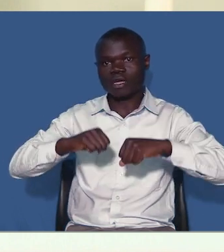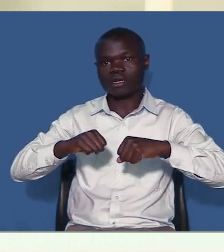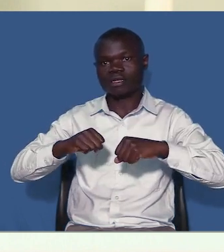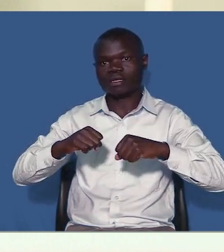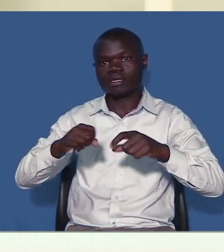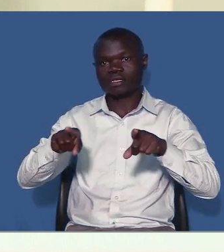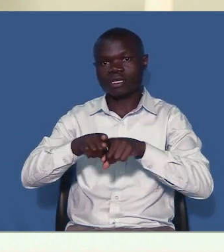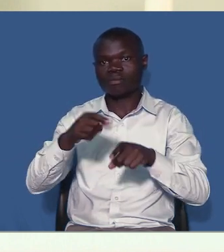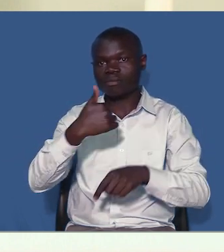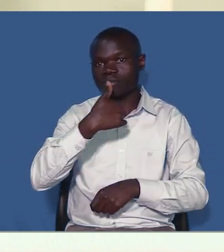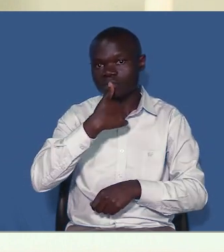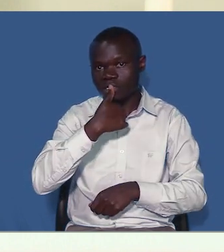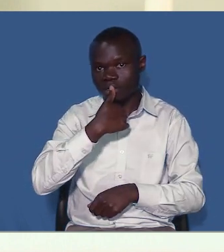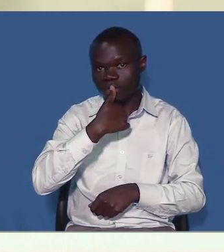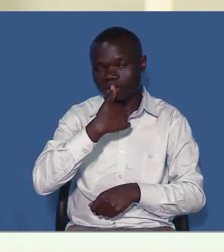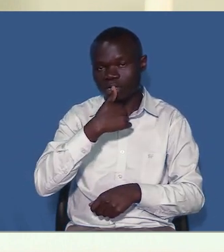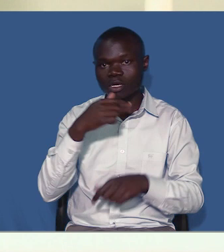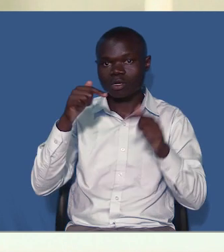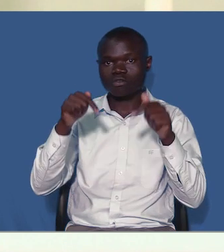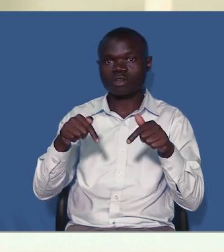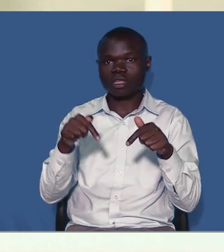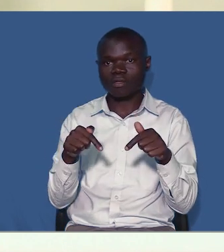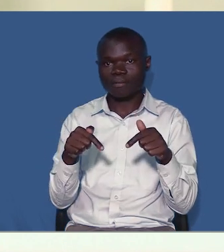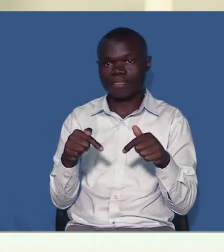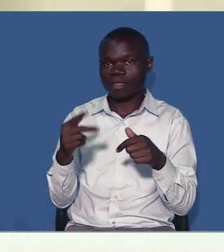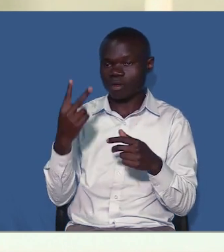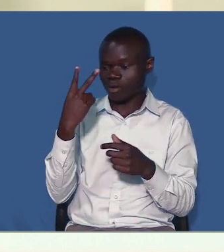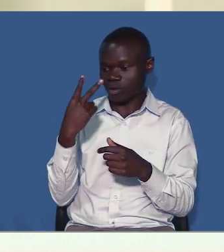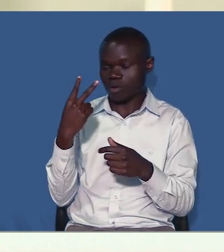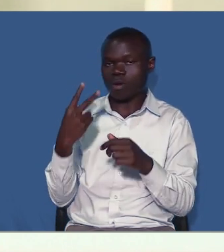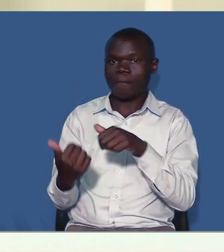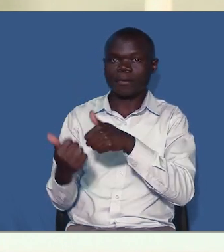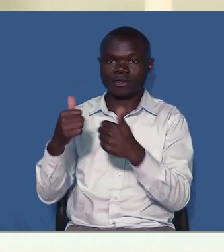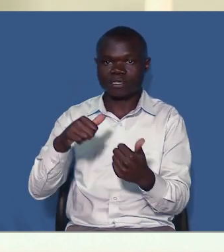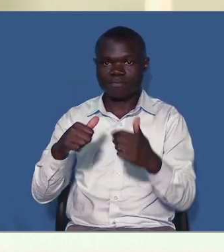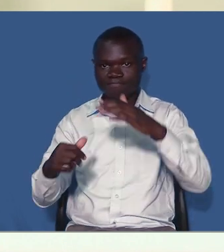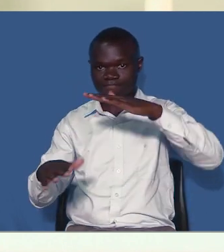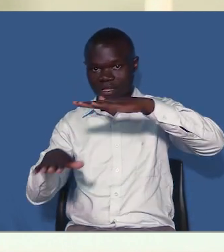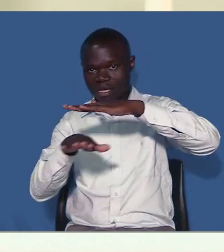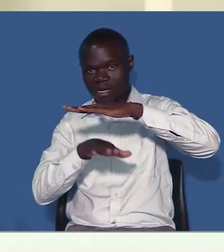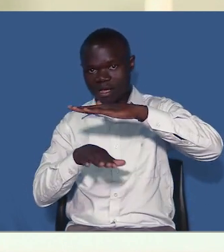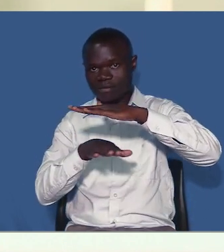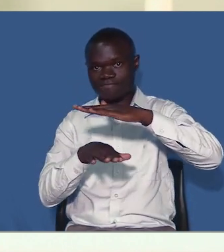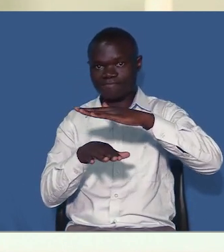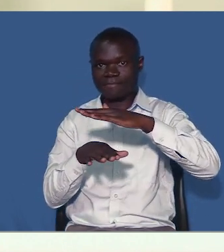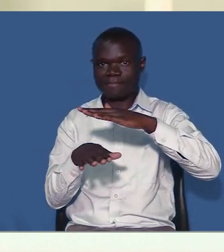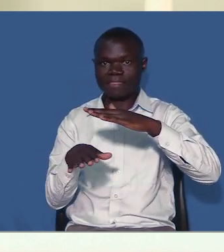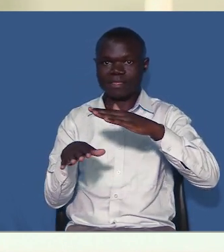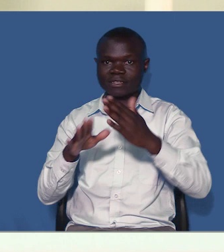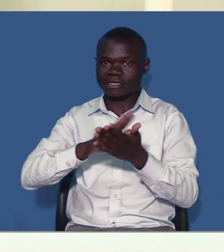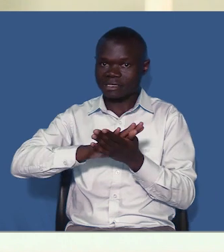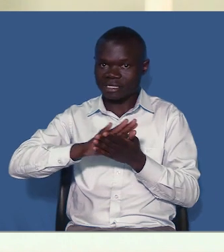Today, we reflect on baptism under the Trinity and really the call to Christian